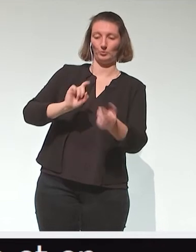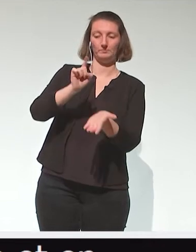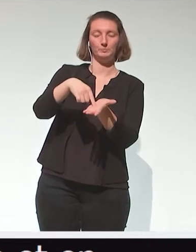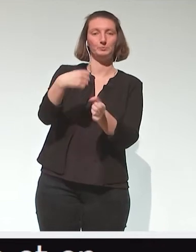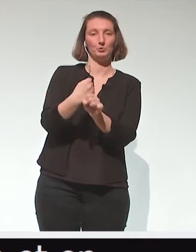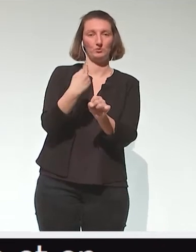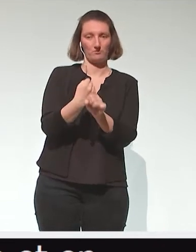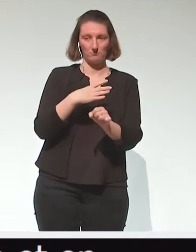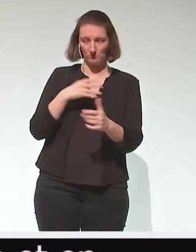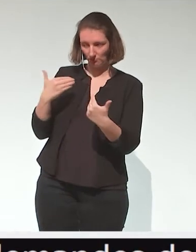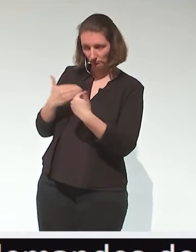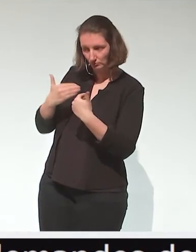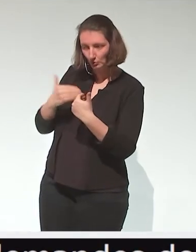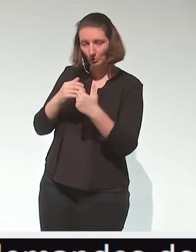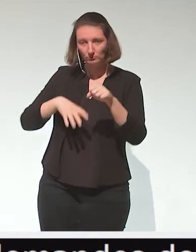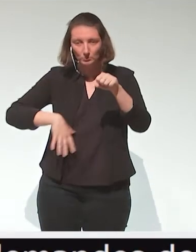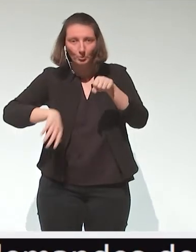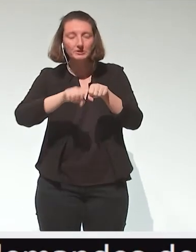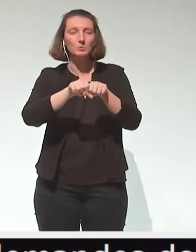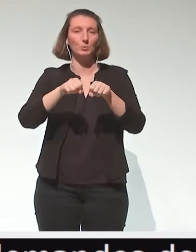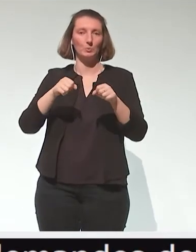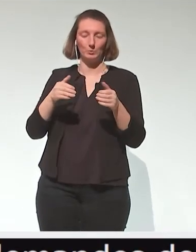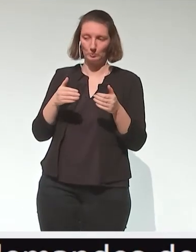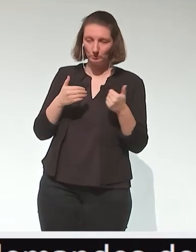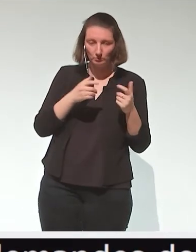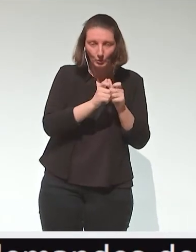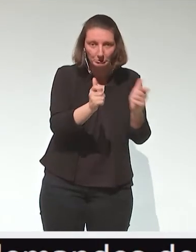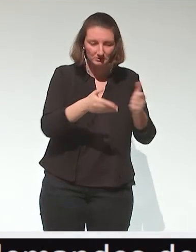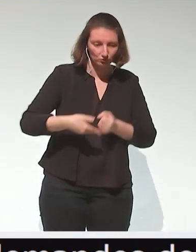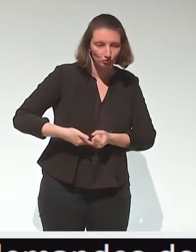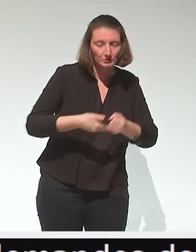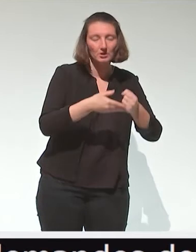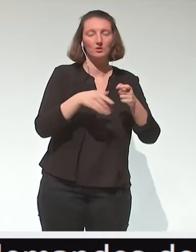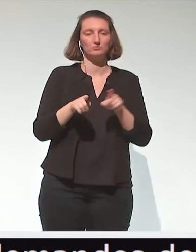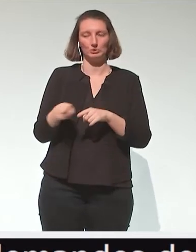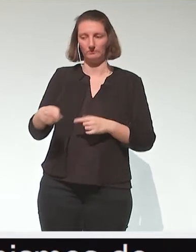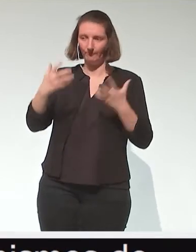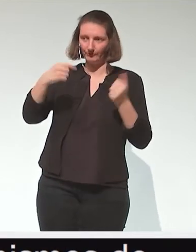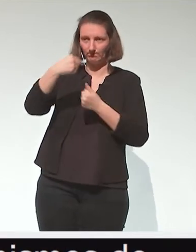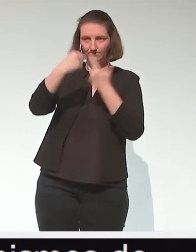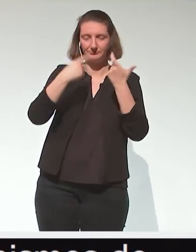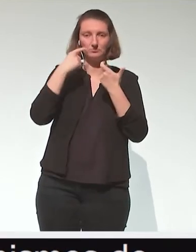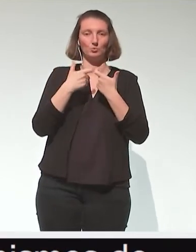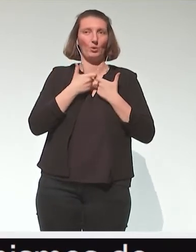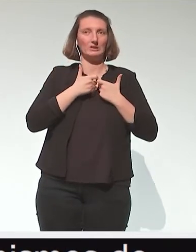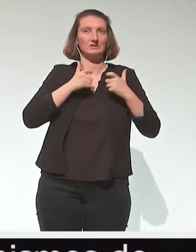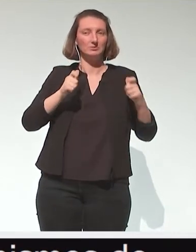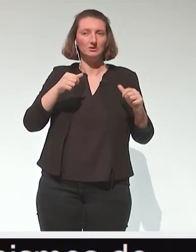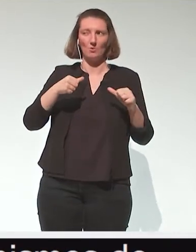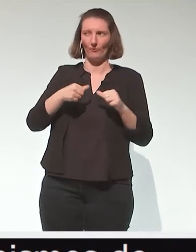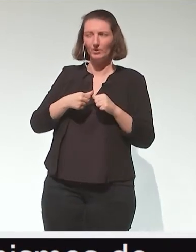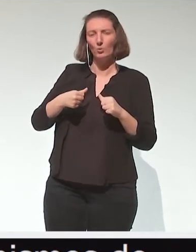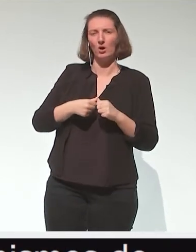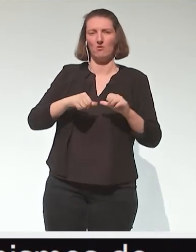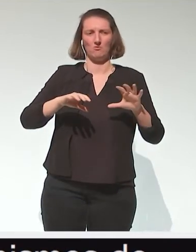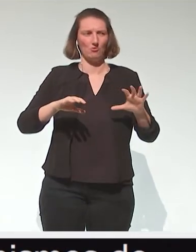for accessibility requirements. What do we need to do? What are the